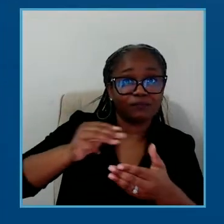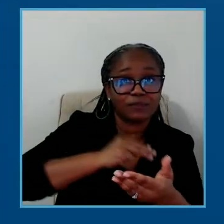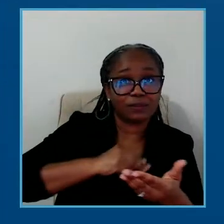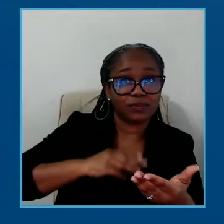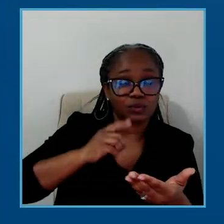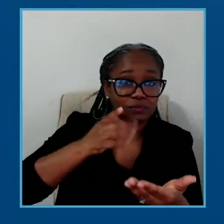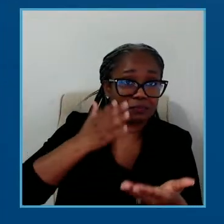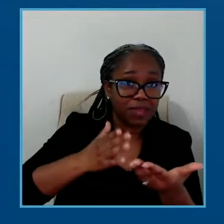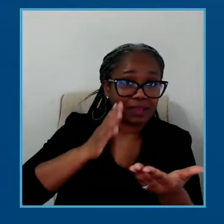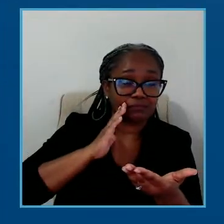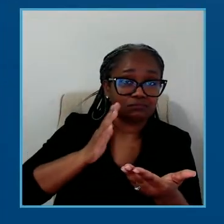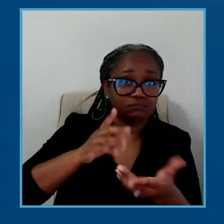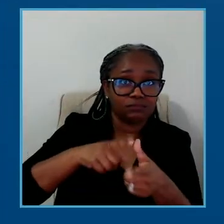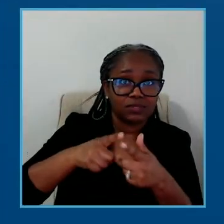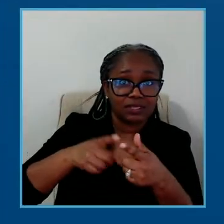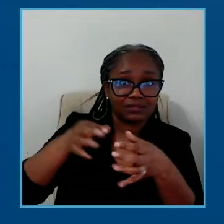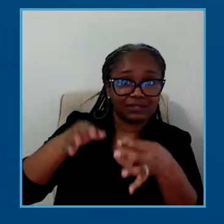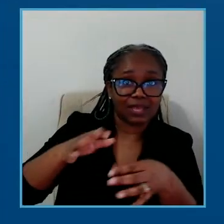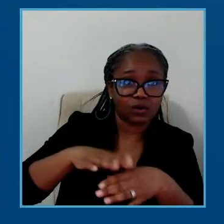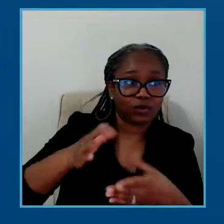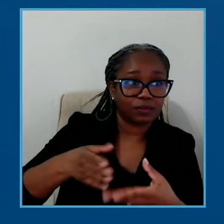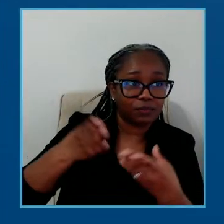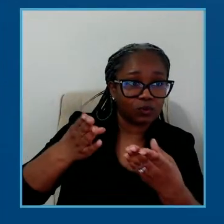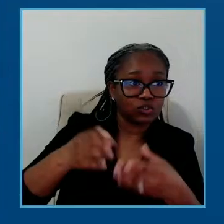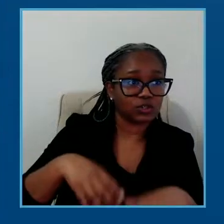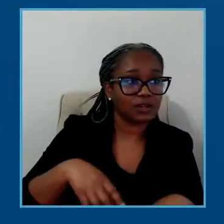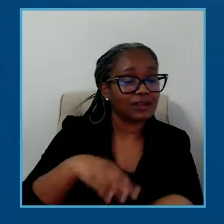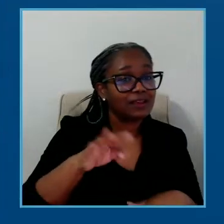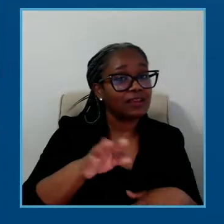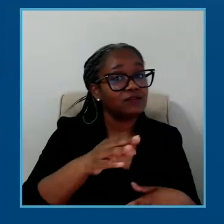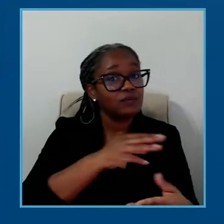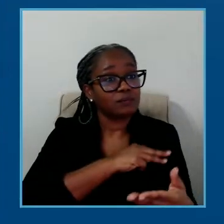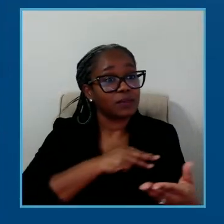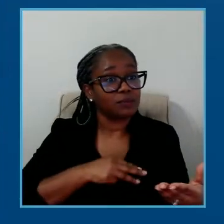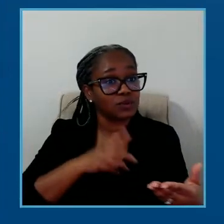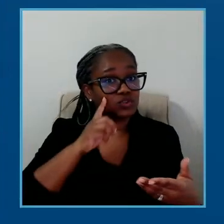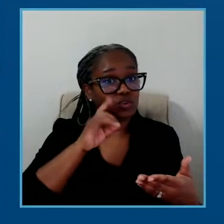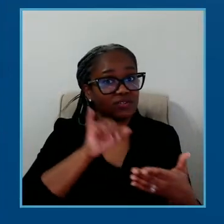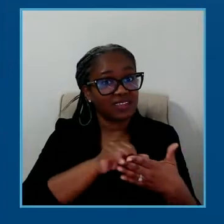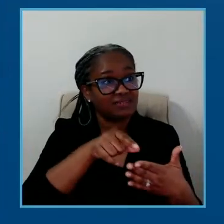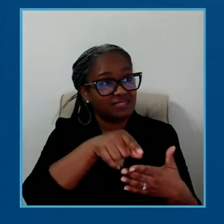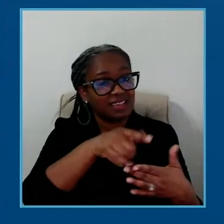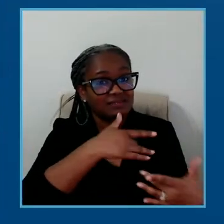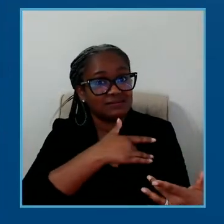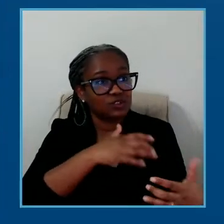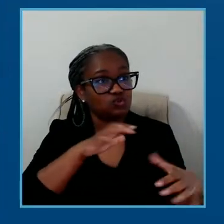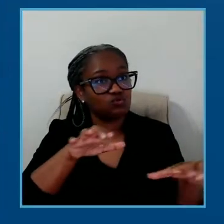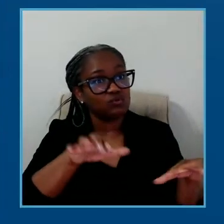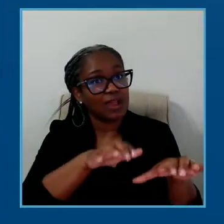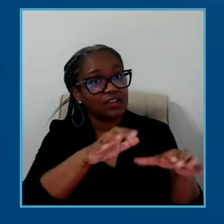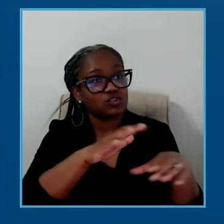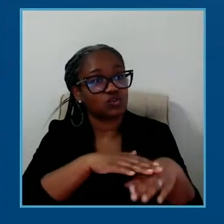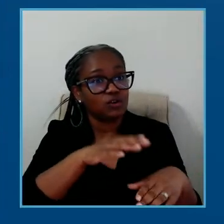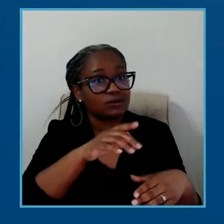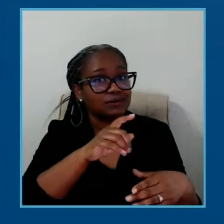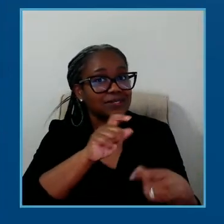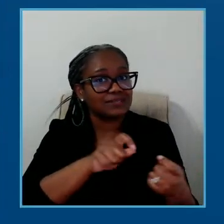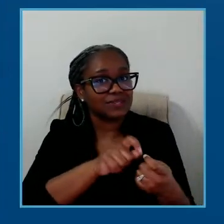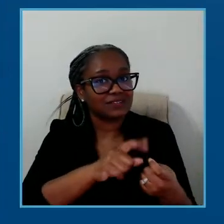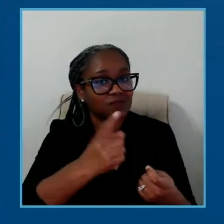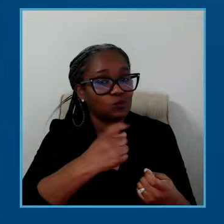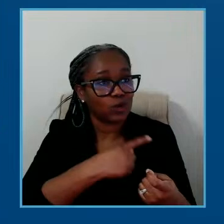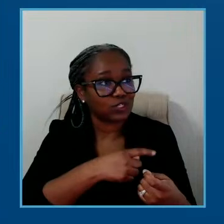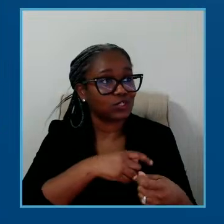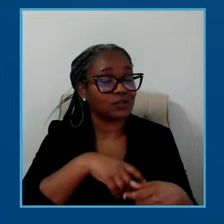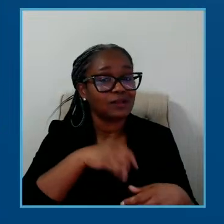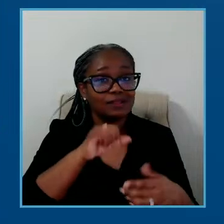members thought that they took proper action on a particular question, and it's subsequently determined by on a point of order or